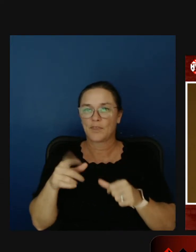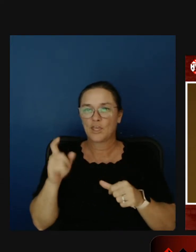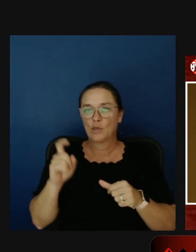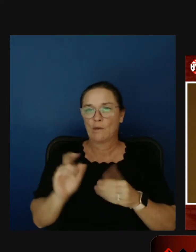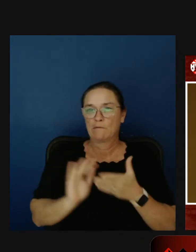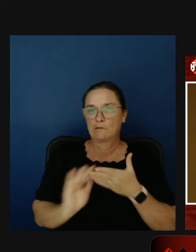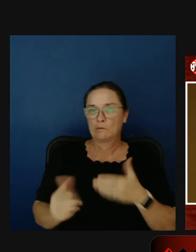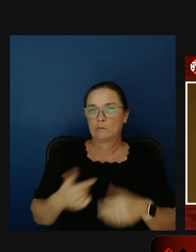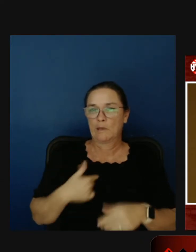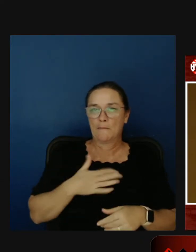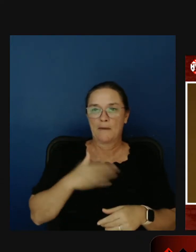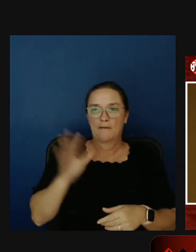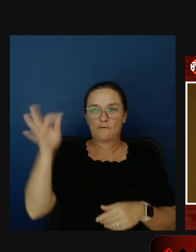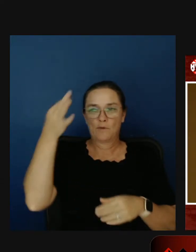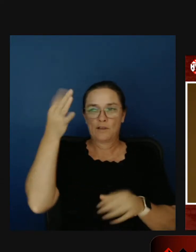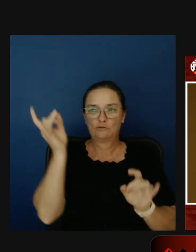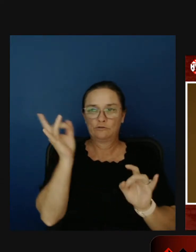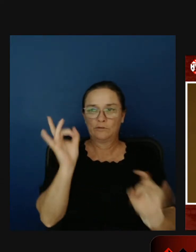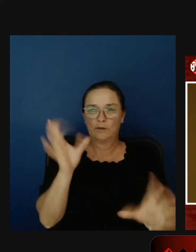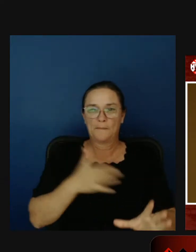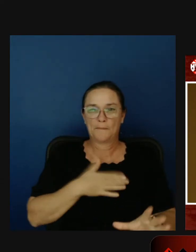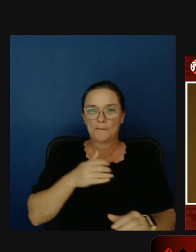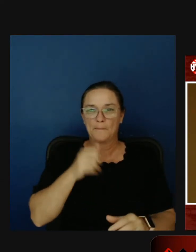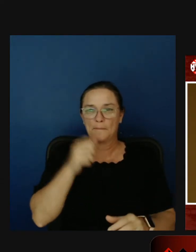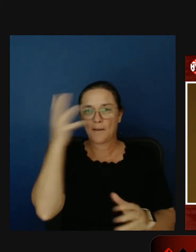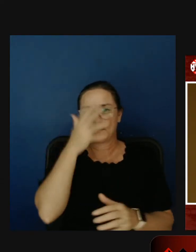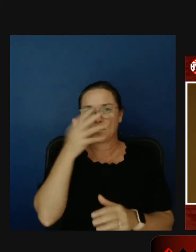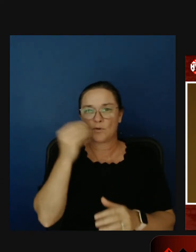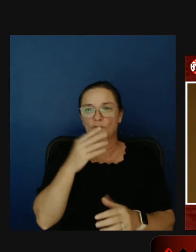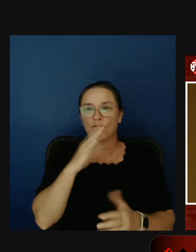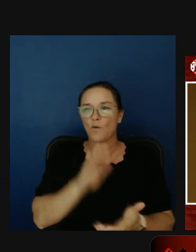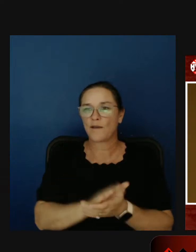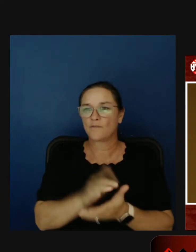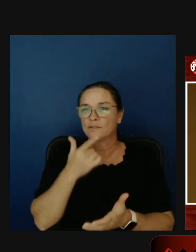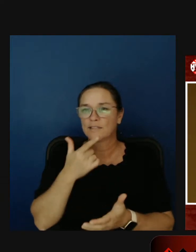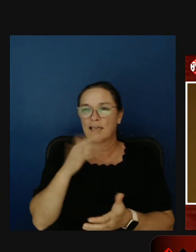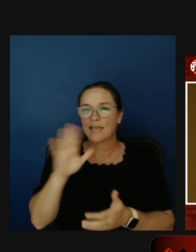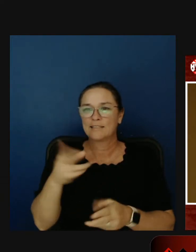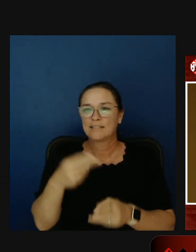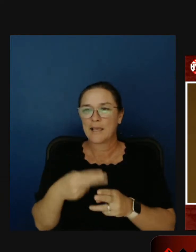My French is horrible, so I'm going to have my lovely wife pronounce this guy's name.